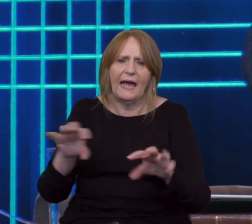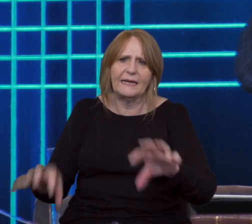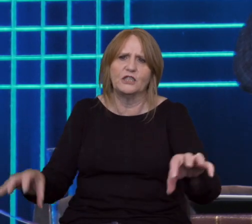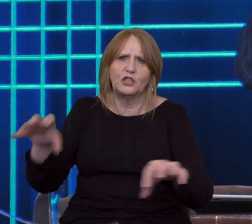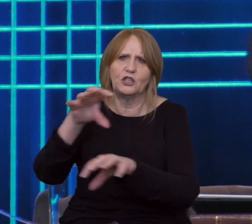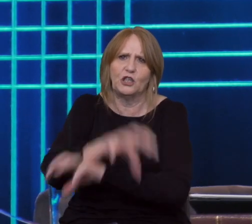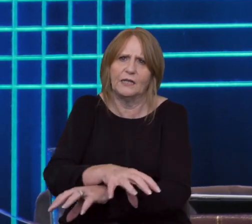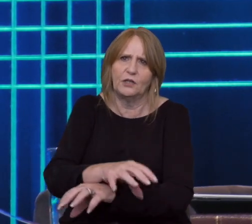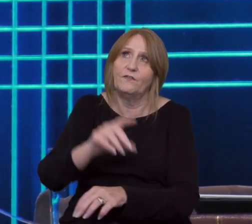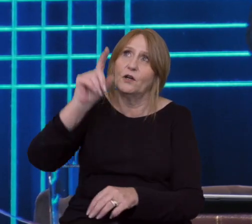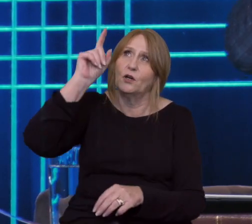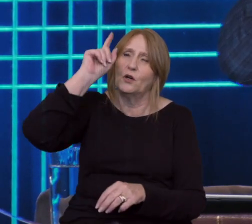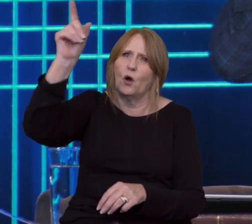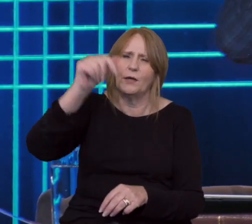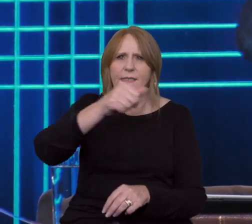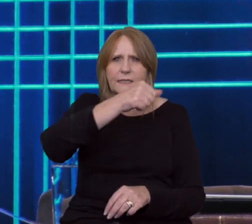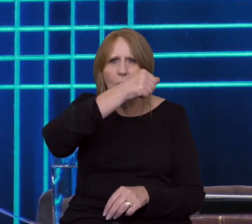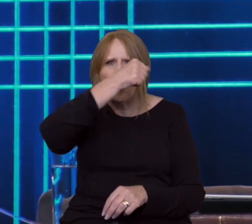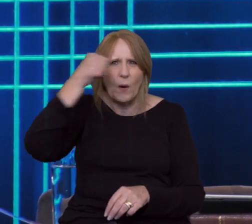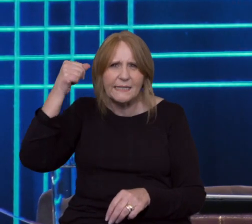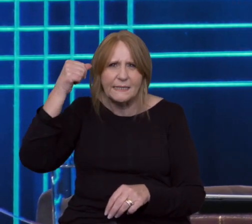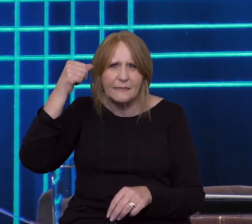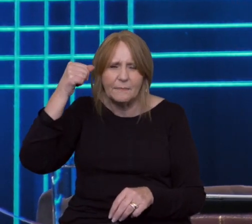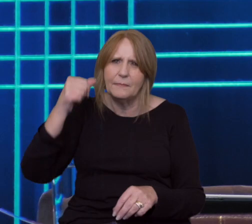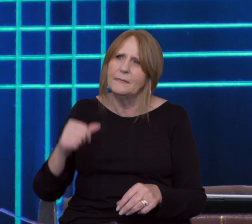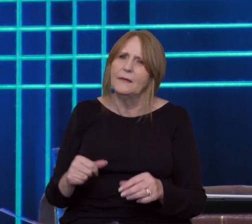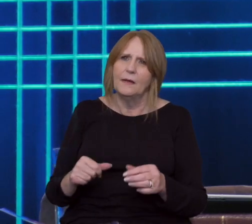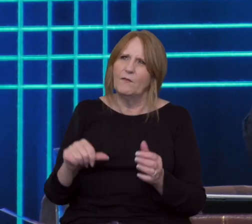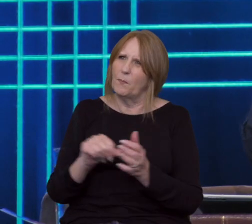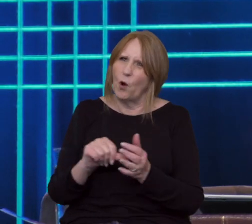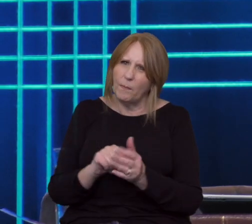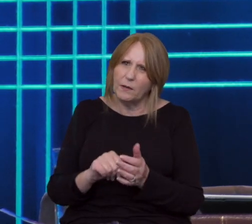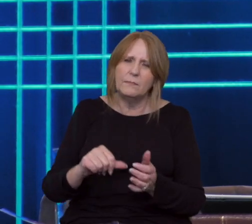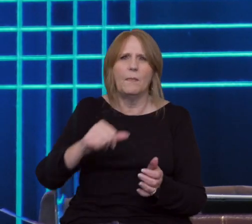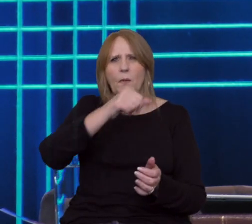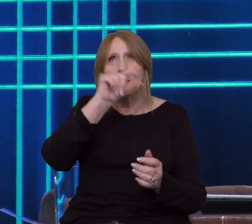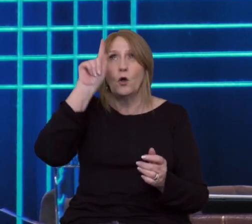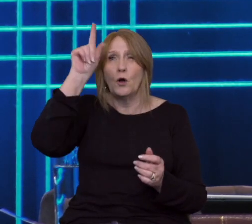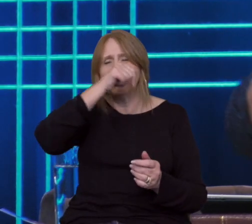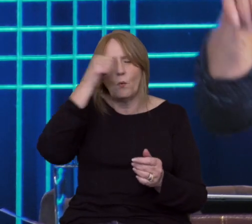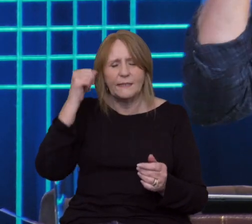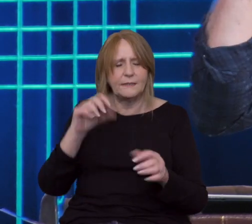God, I just don't know what to do. I'm outsmarted by this problem. Then I exchange my